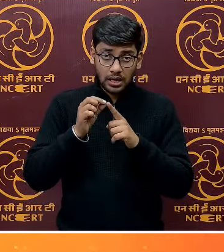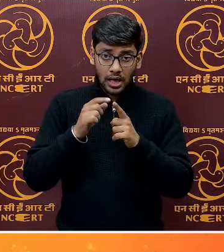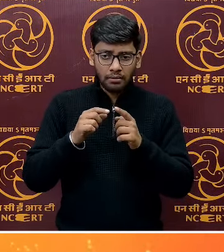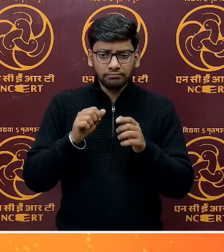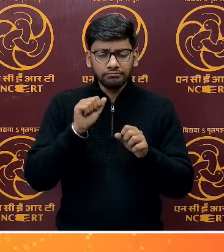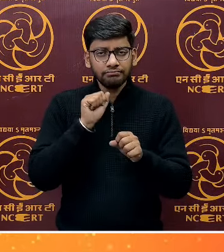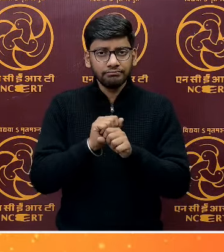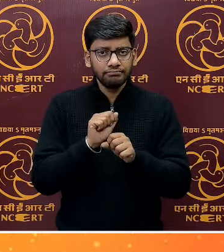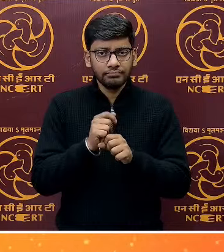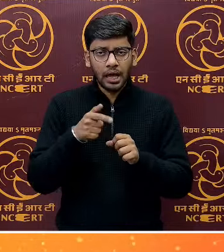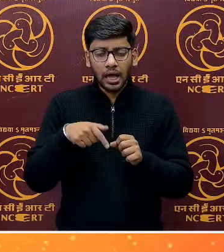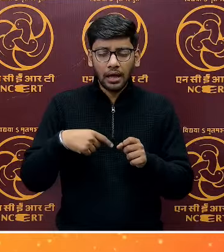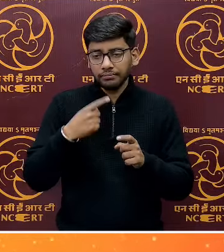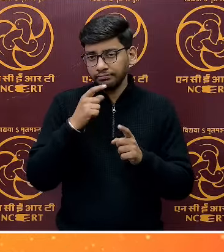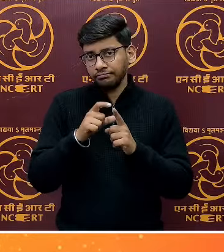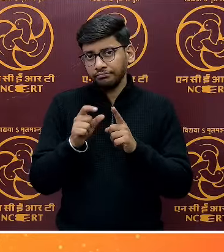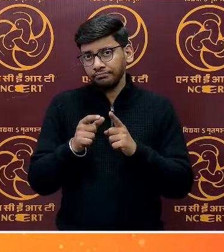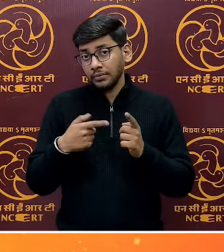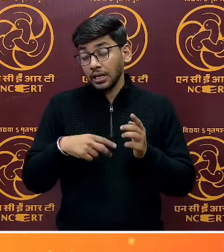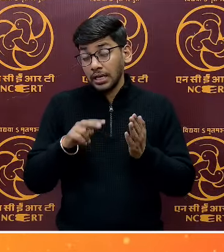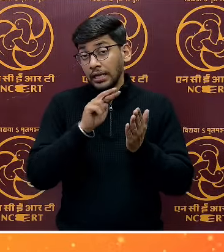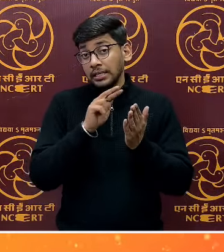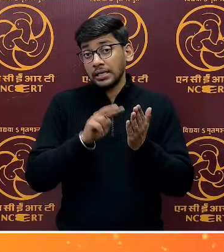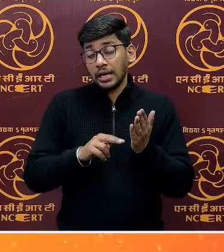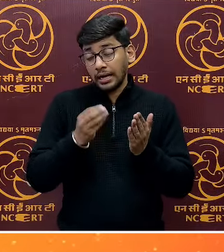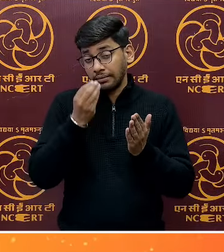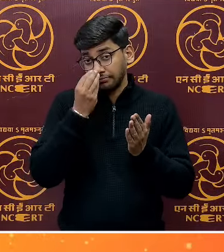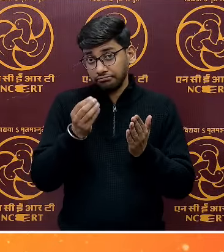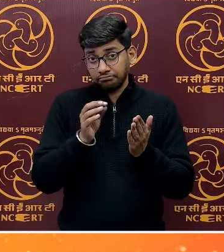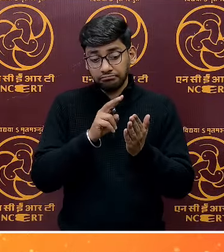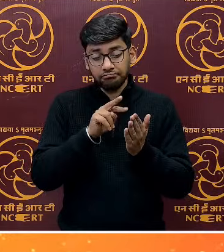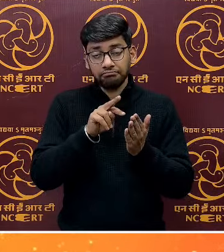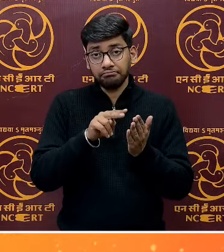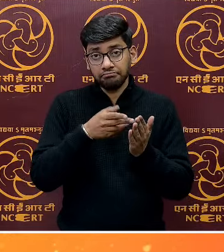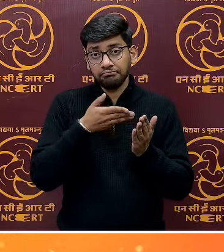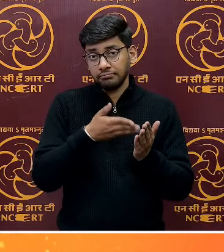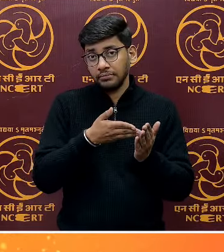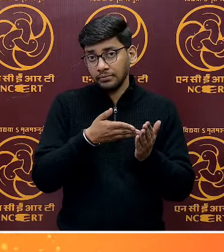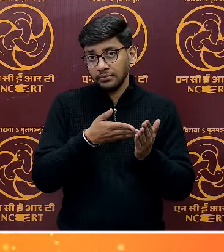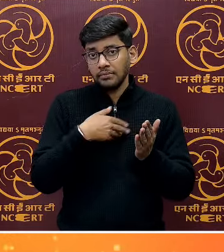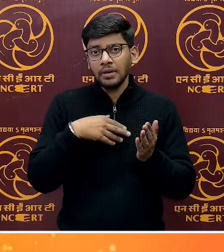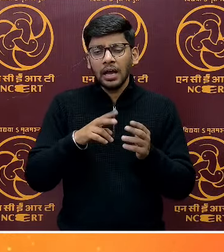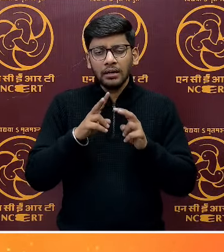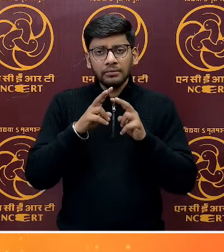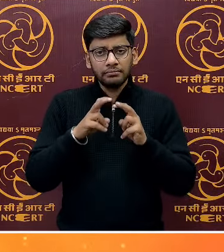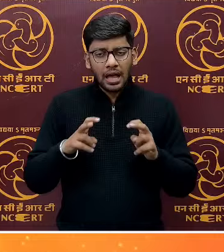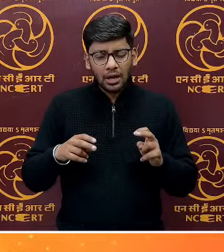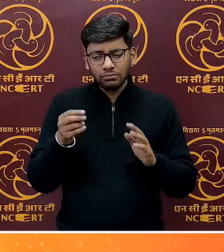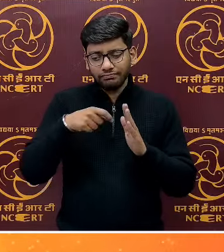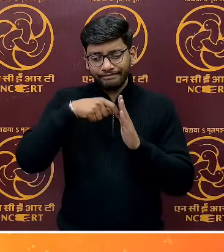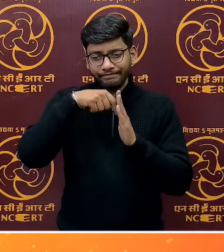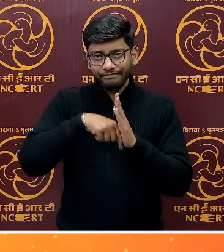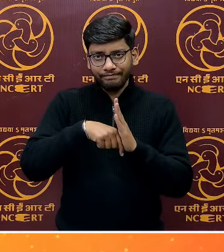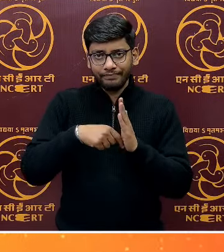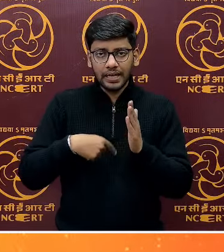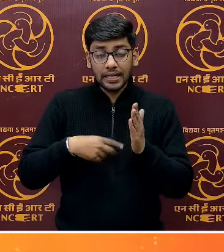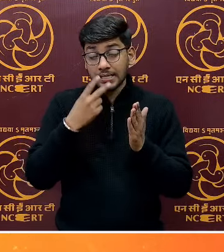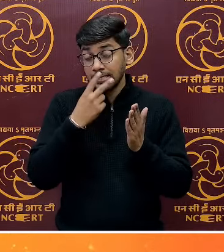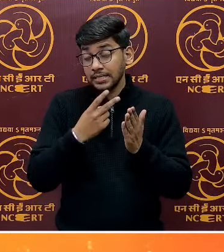works. So what we are trying to do, we have seen the simple meaning of the poem. Now we try to dig a little deeper to see